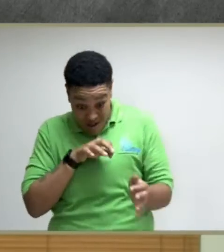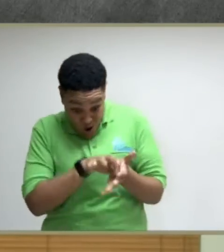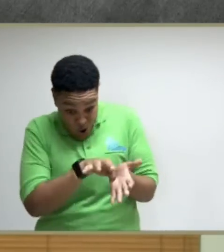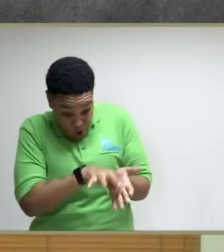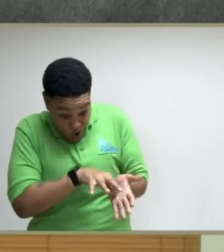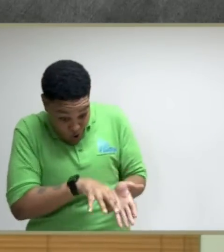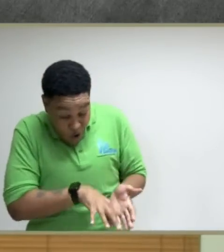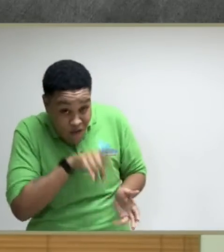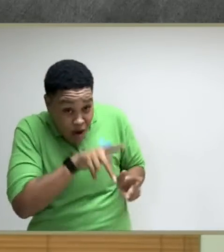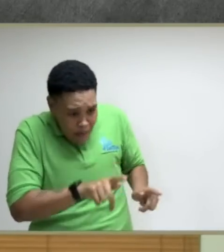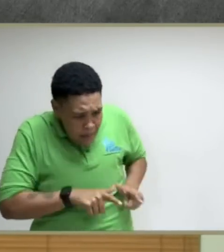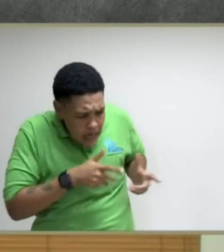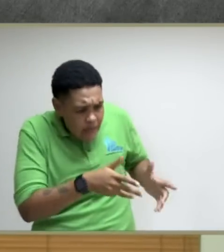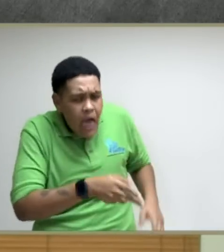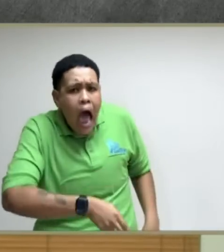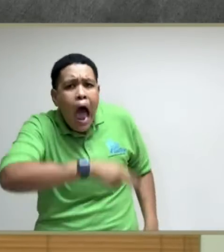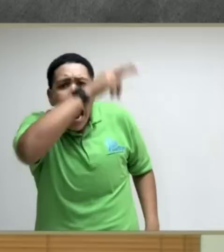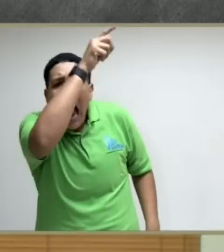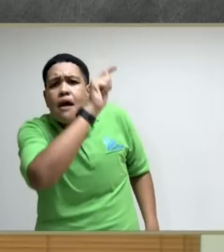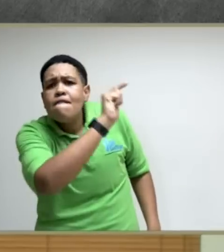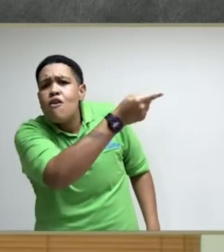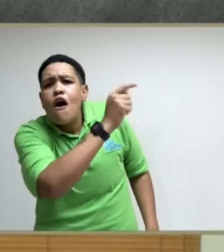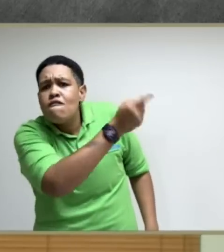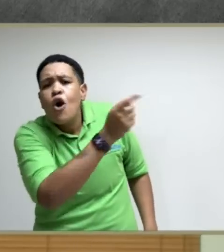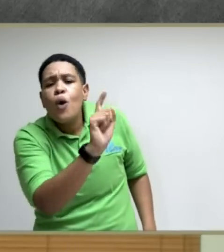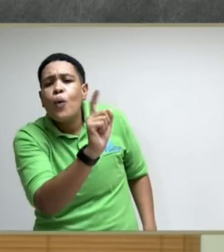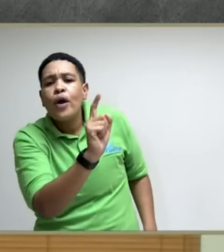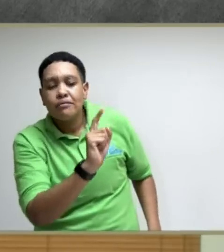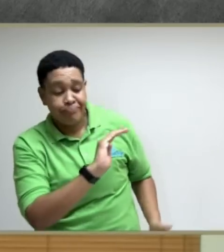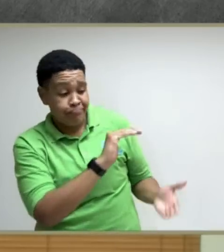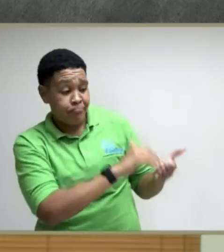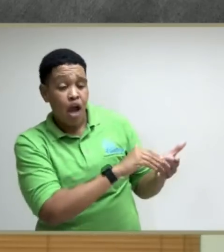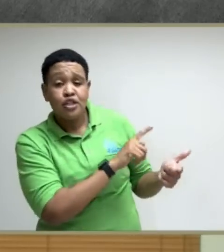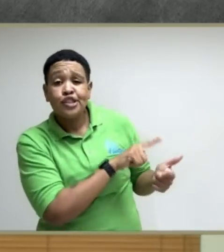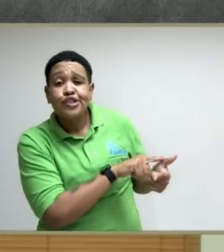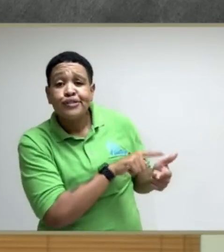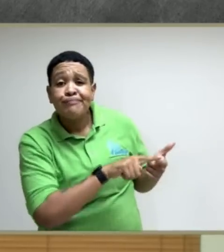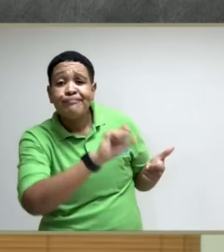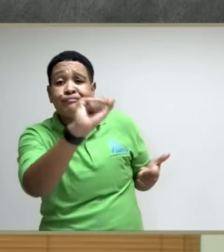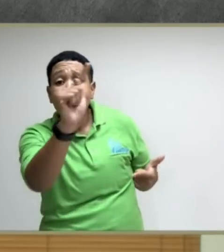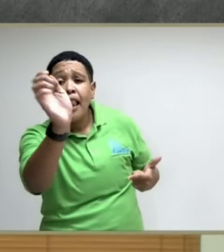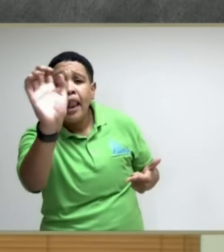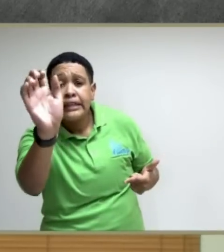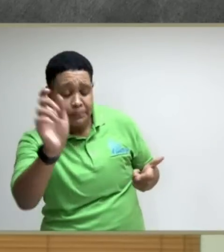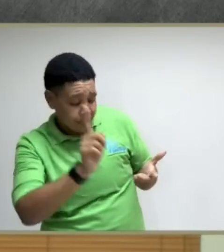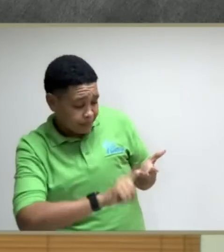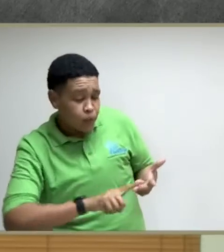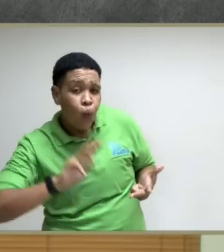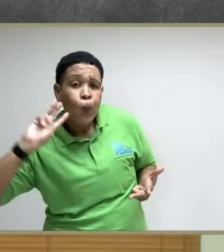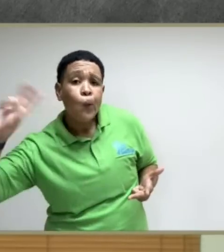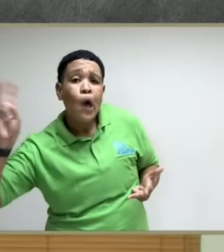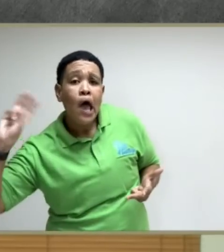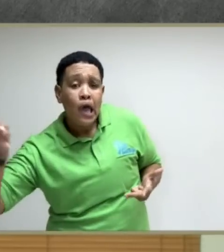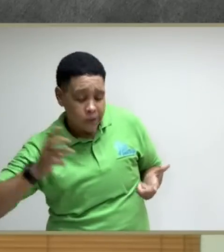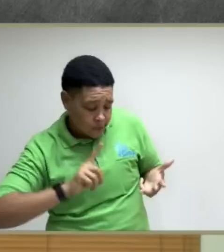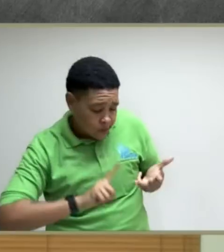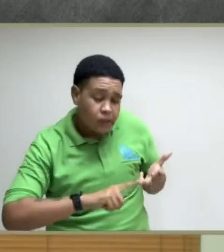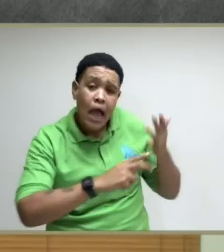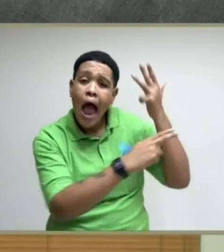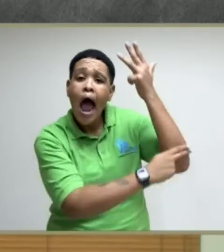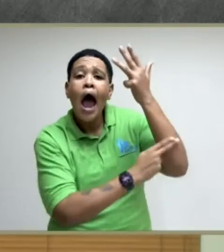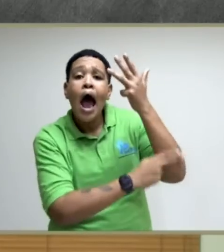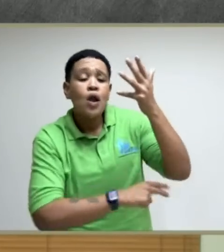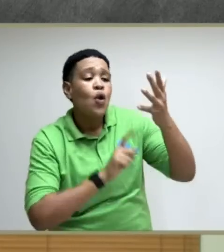per population is highest in Manchester, St. Elizabeth, Westmoreland, Hanover,